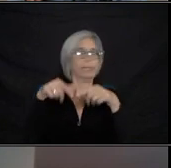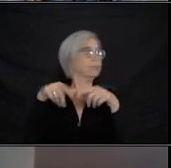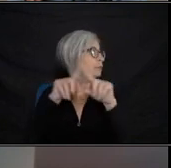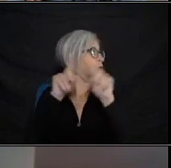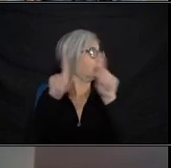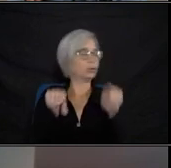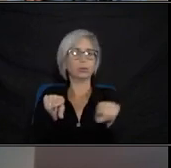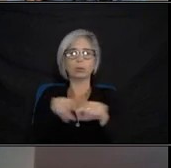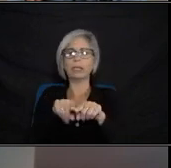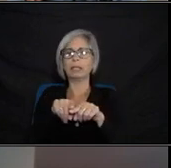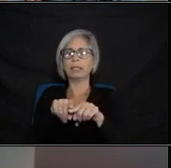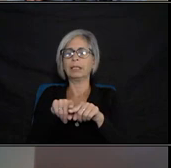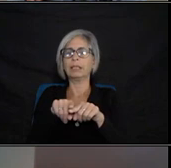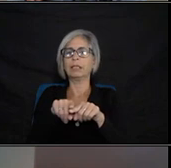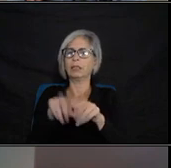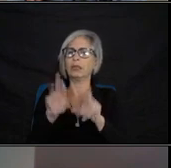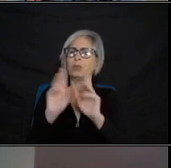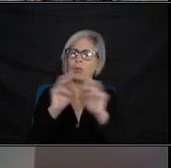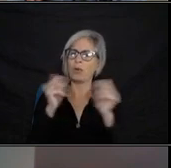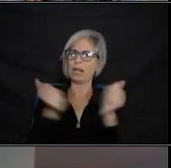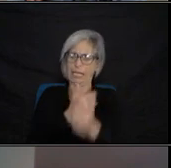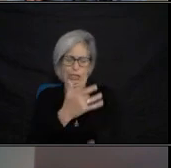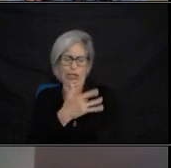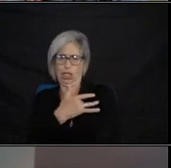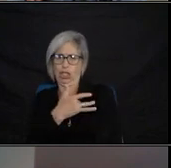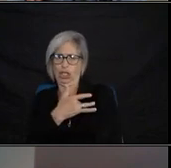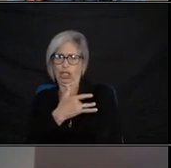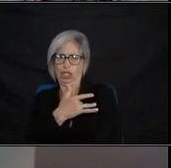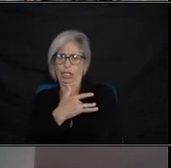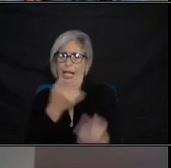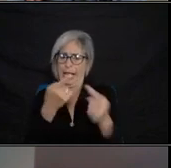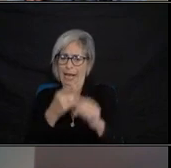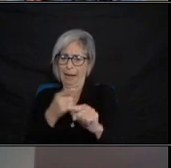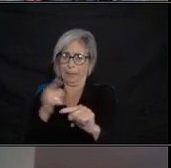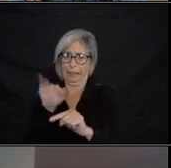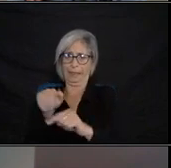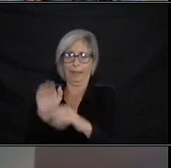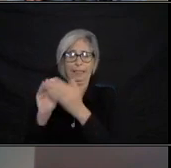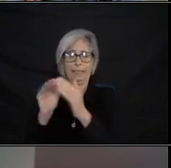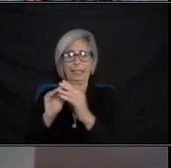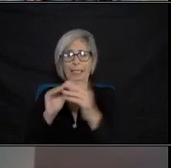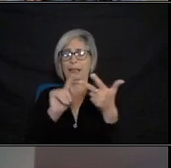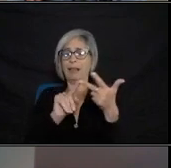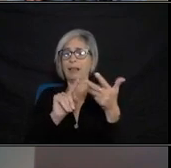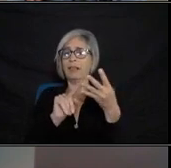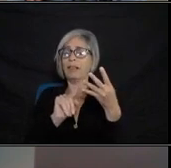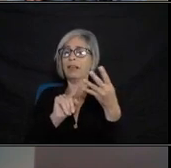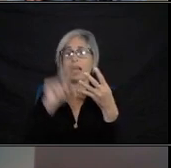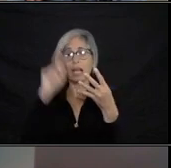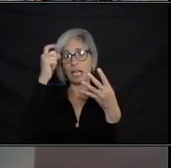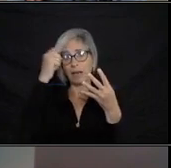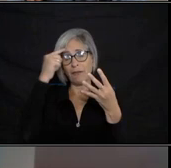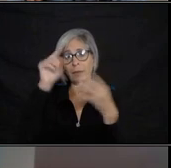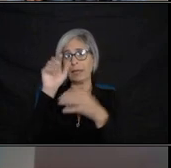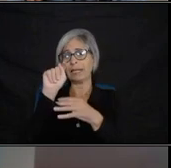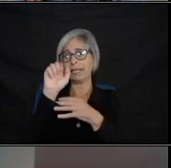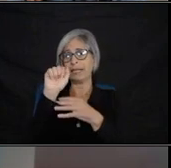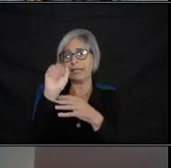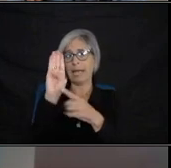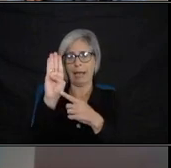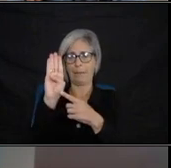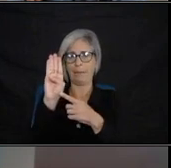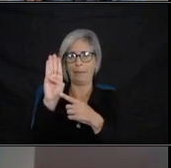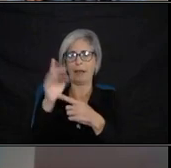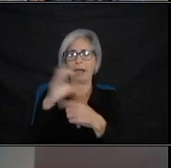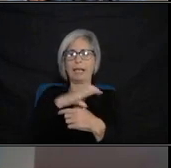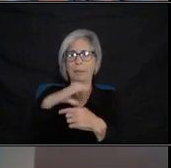to report any concerns you have about any of the stuff in the city. The next one is the government tab, which lists city commission,